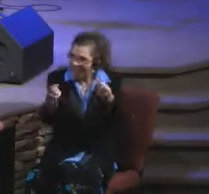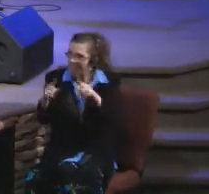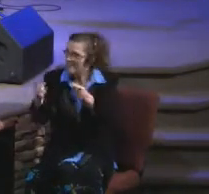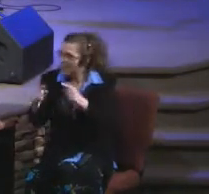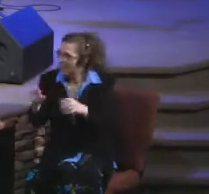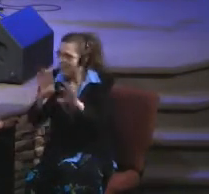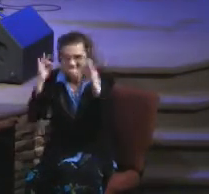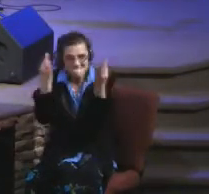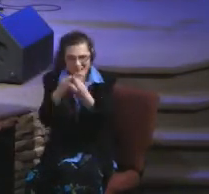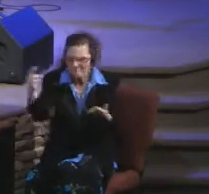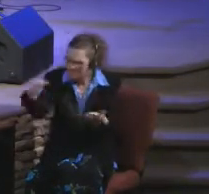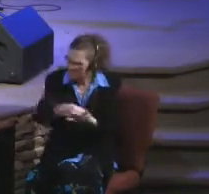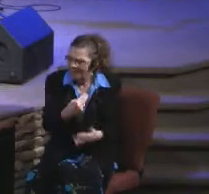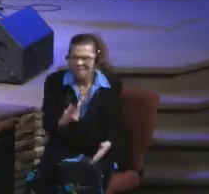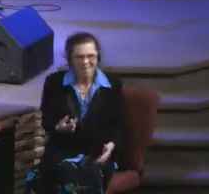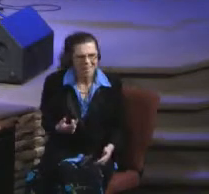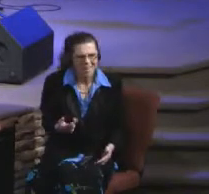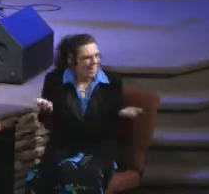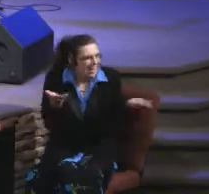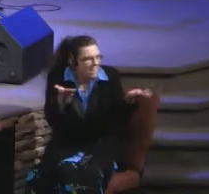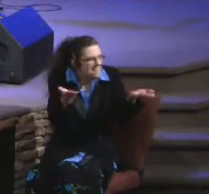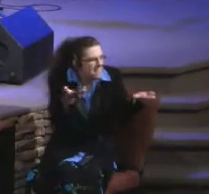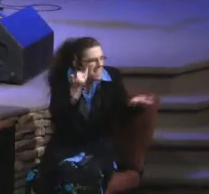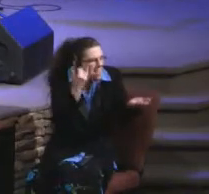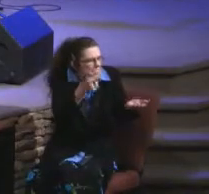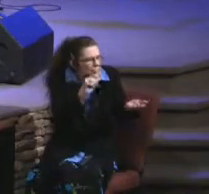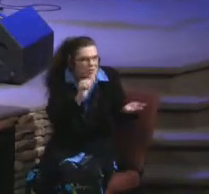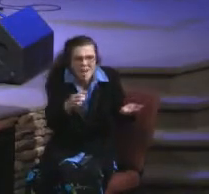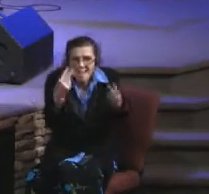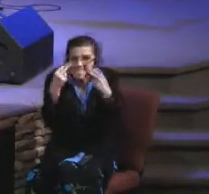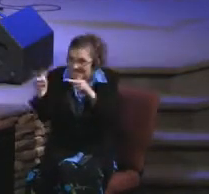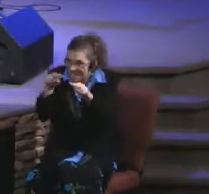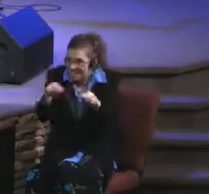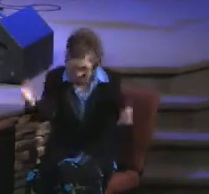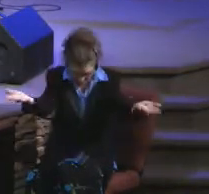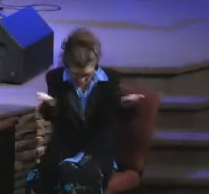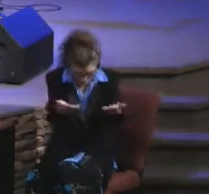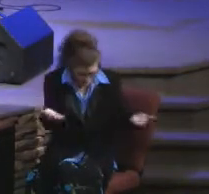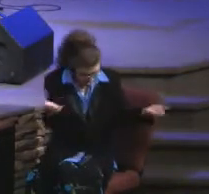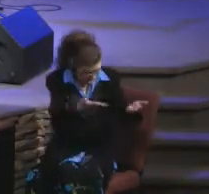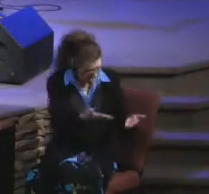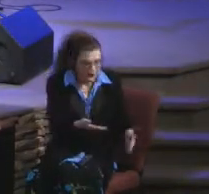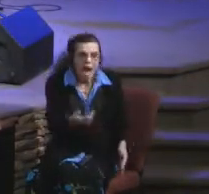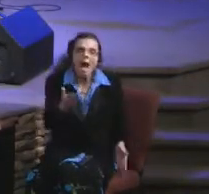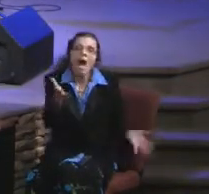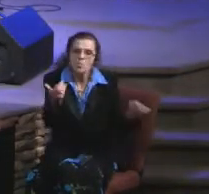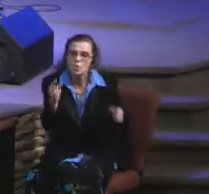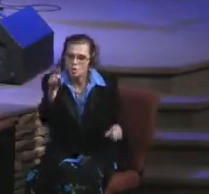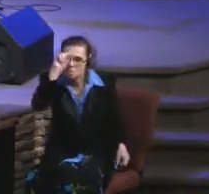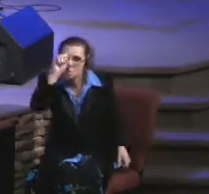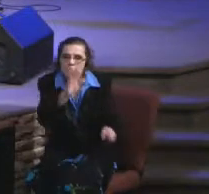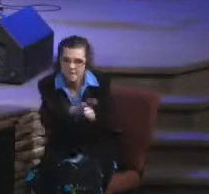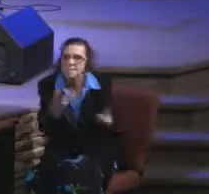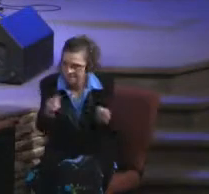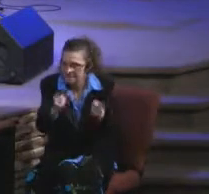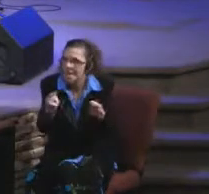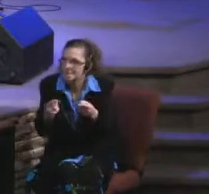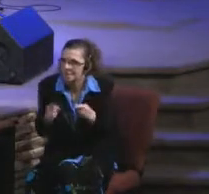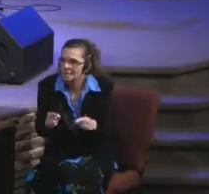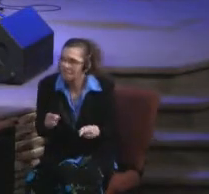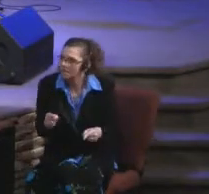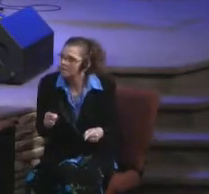believe families are being restored. Listen to me, even if you're not seeing this in the natural right away, I want you to believe still that it's happening. It's